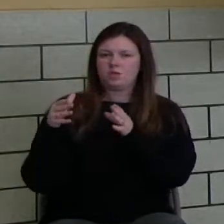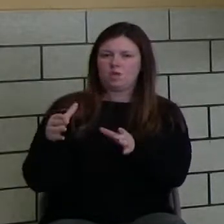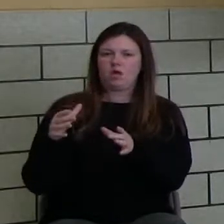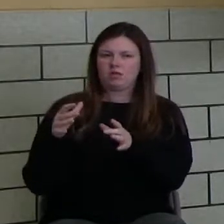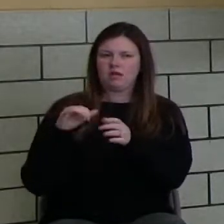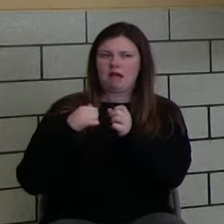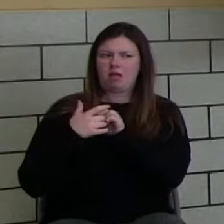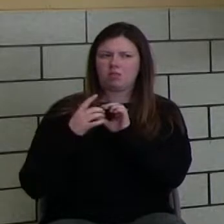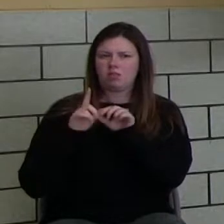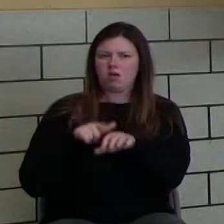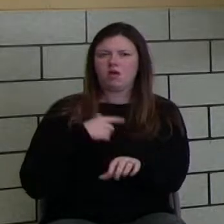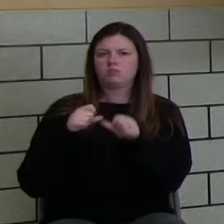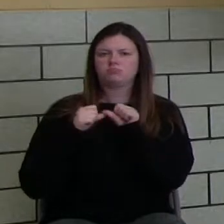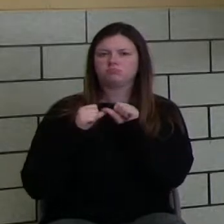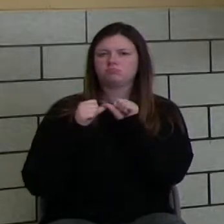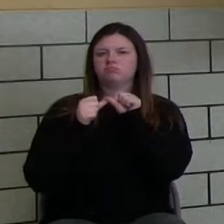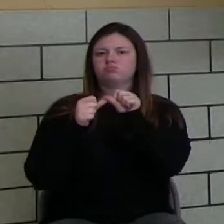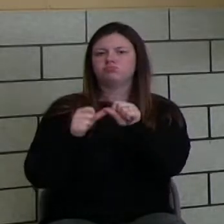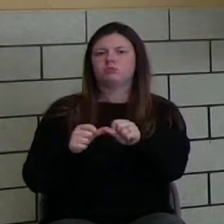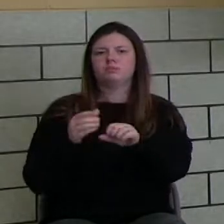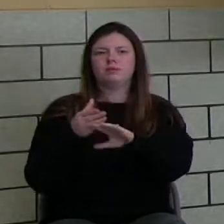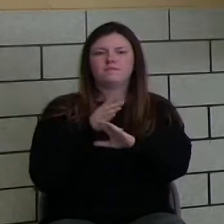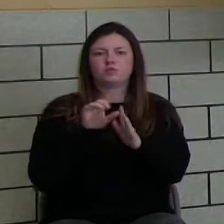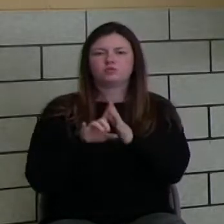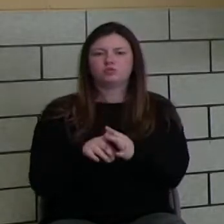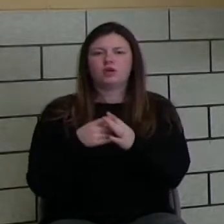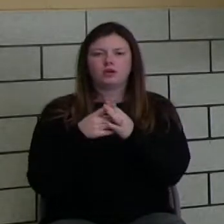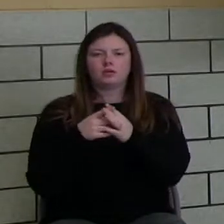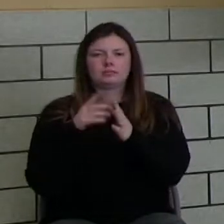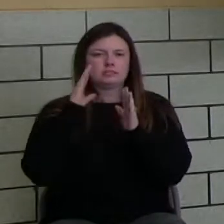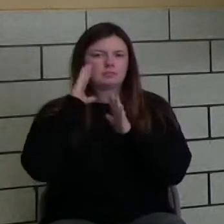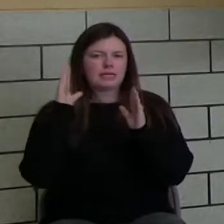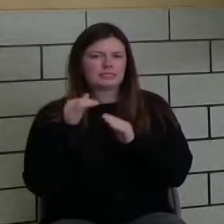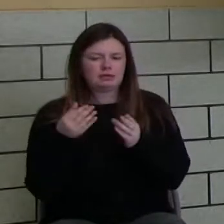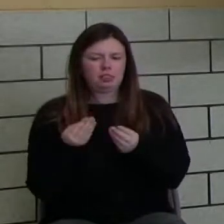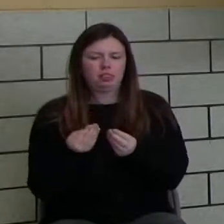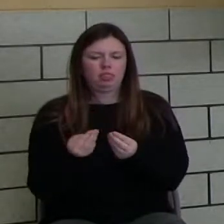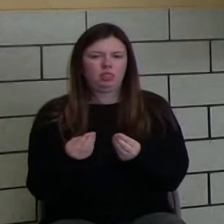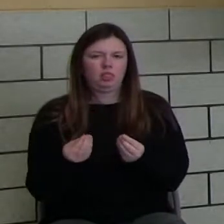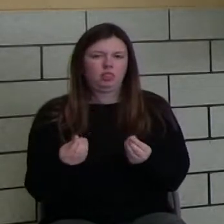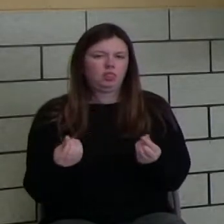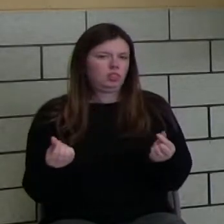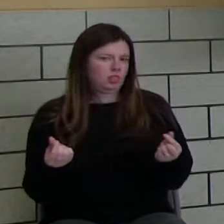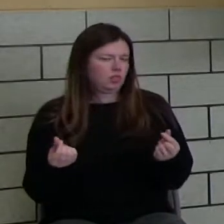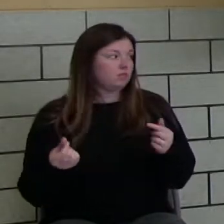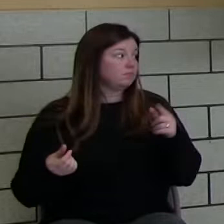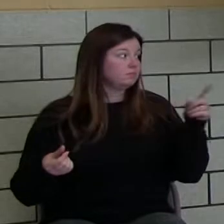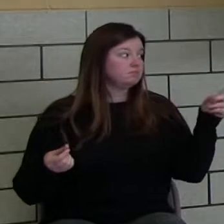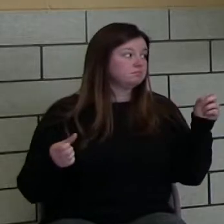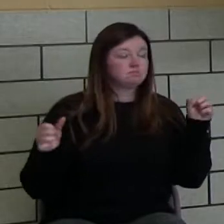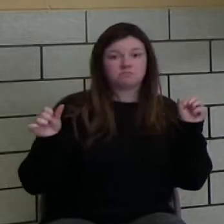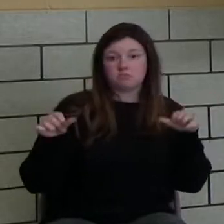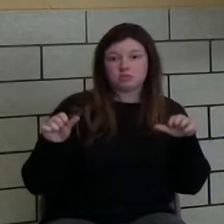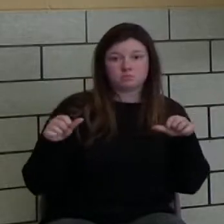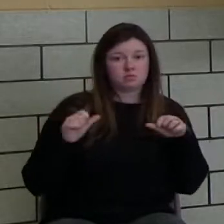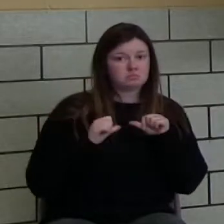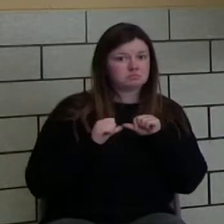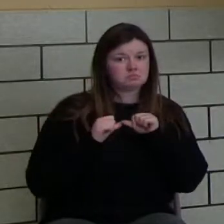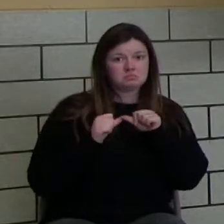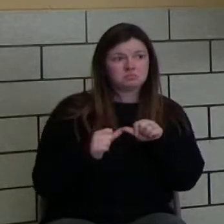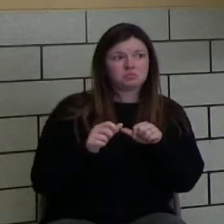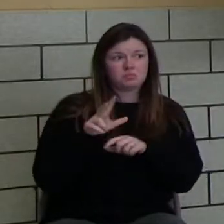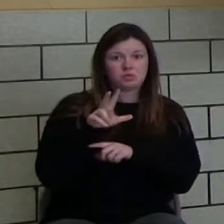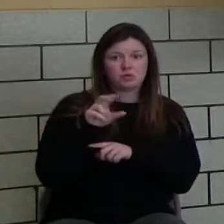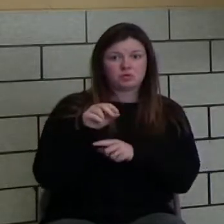Before you have to start expecting it to disintegrate and all that? It could be as long as 30 or 40